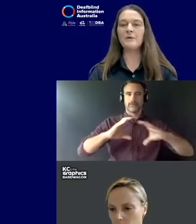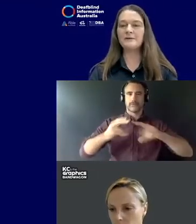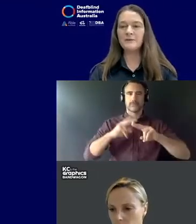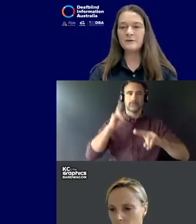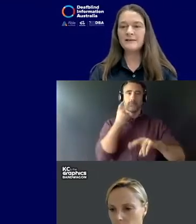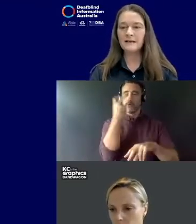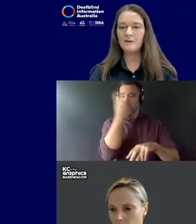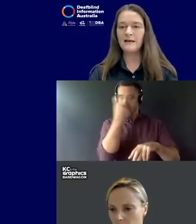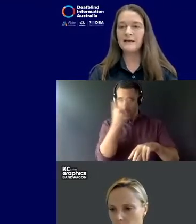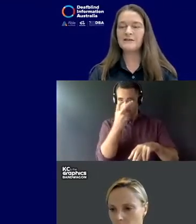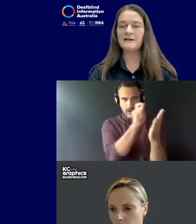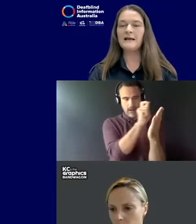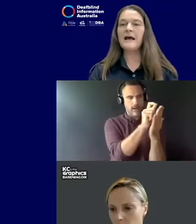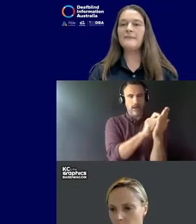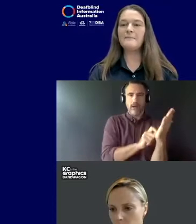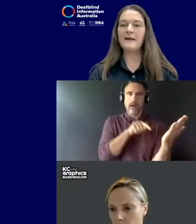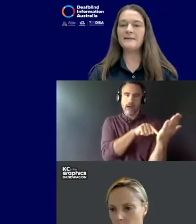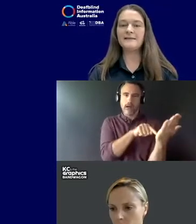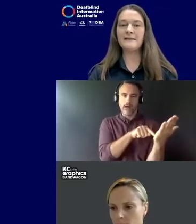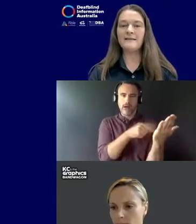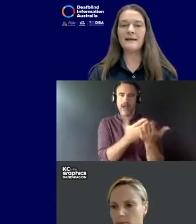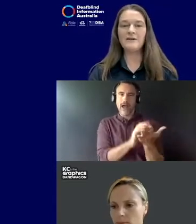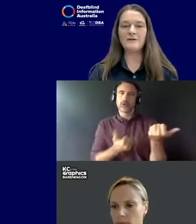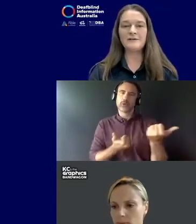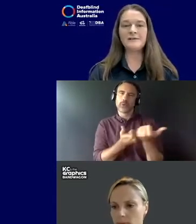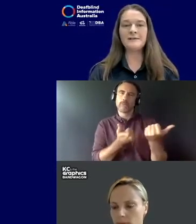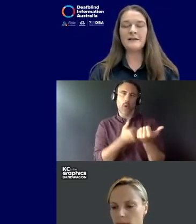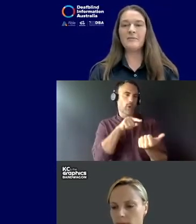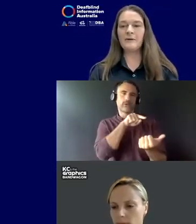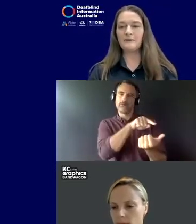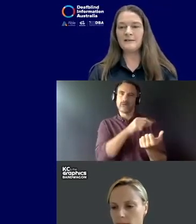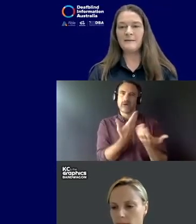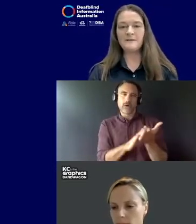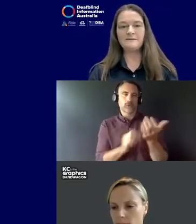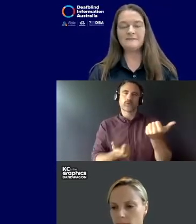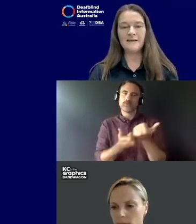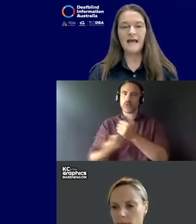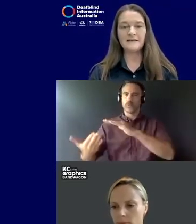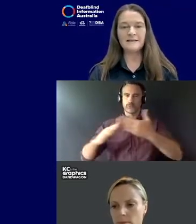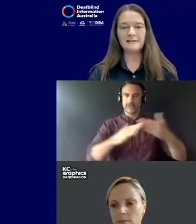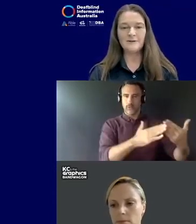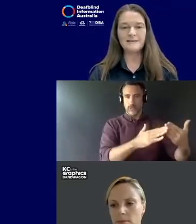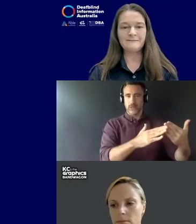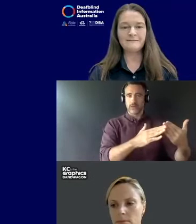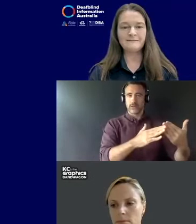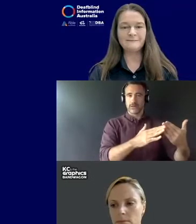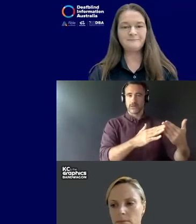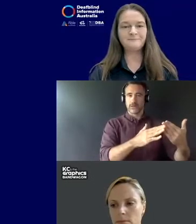what supports that communication and the methods that they use, both receptive and